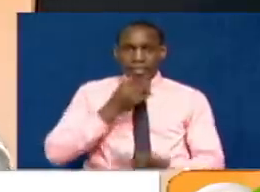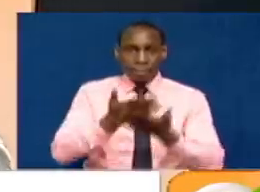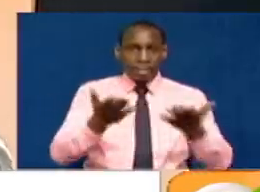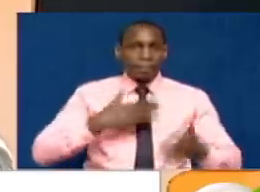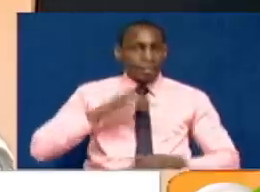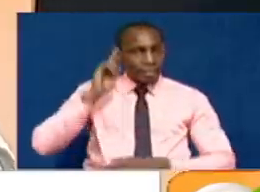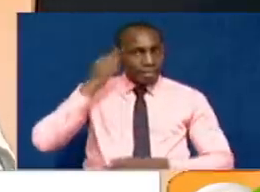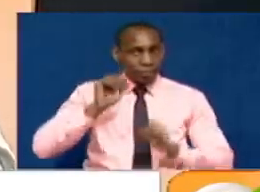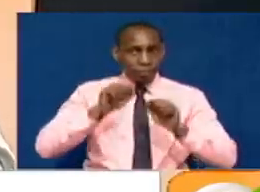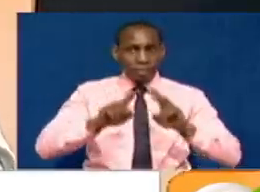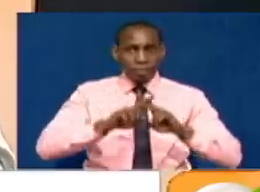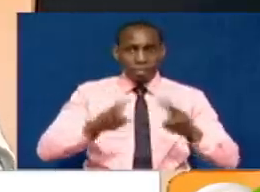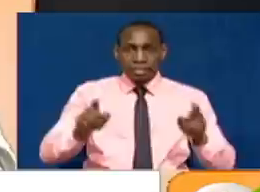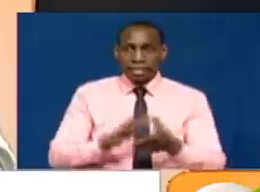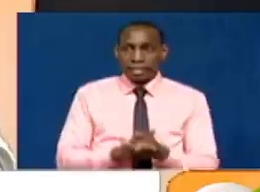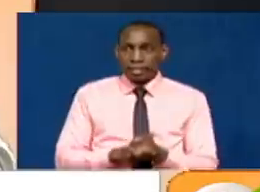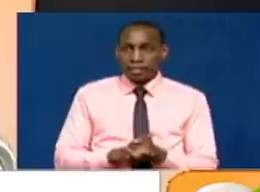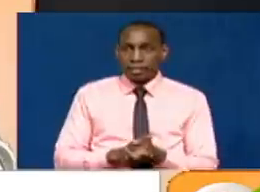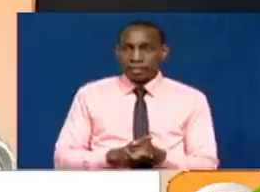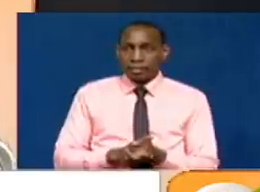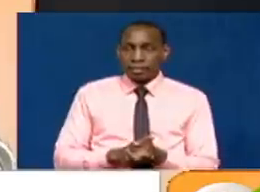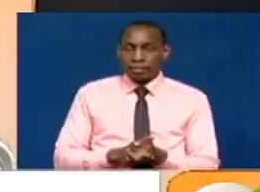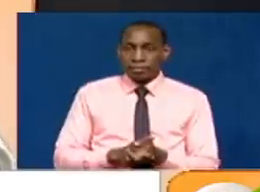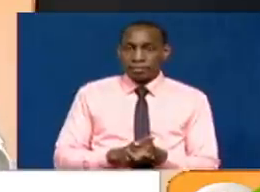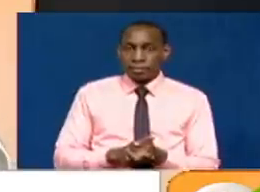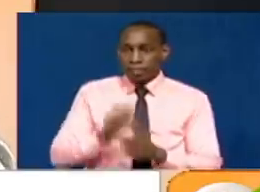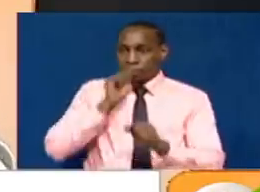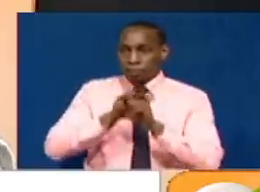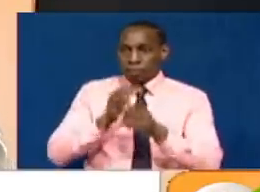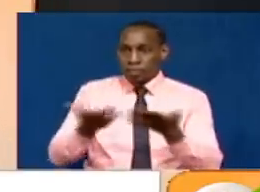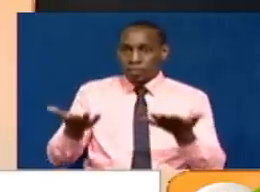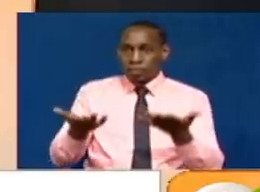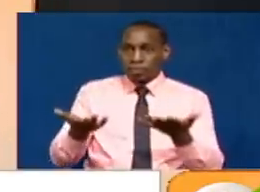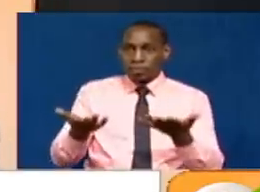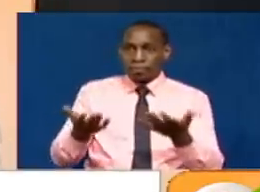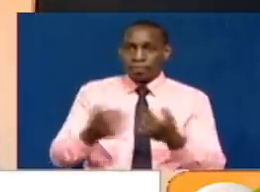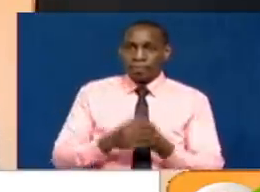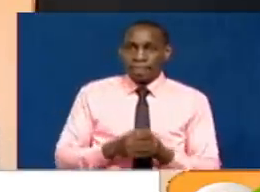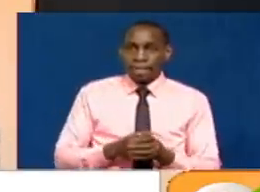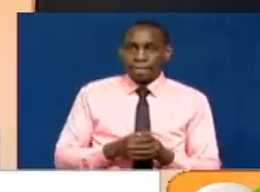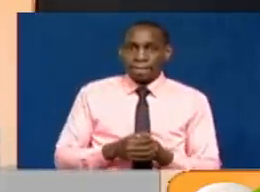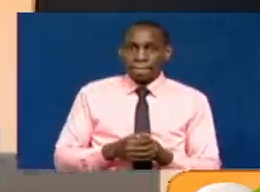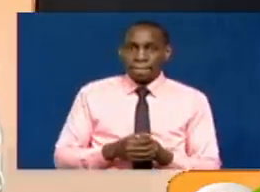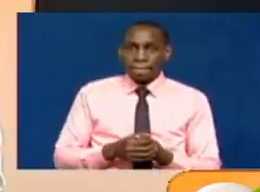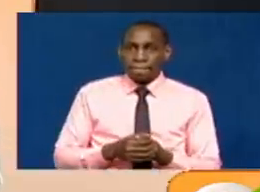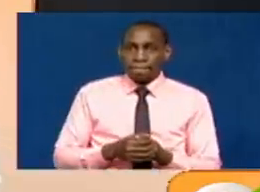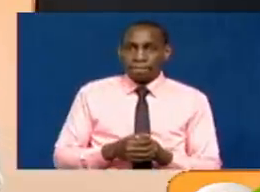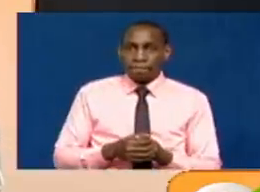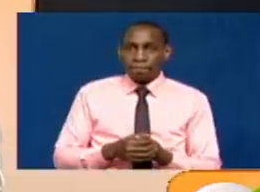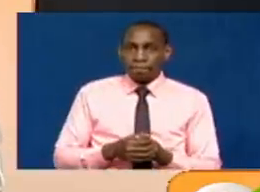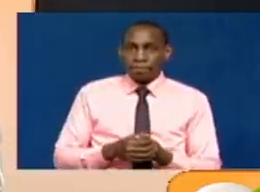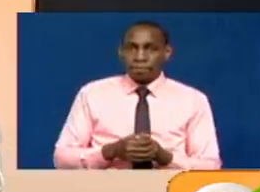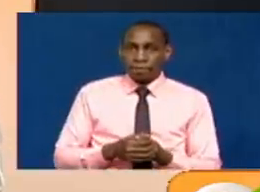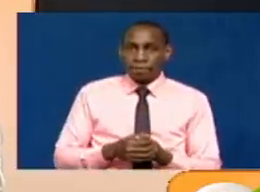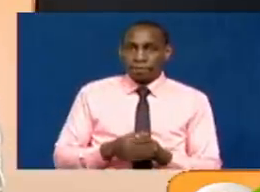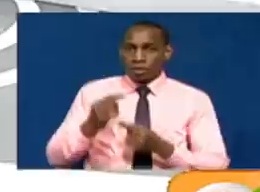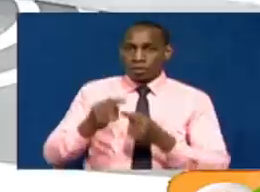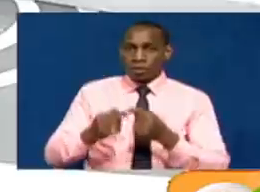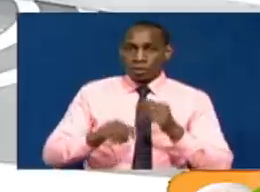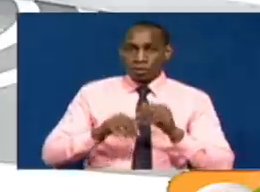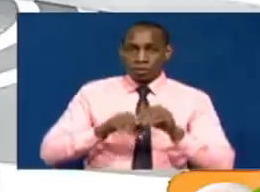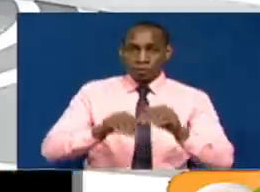think we should start from a place where there is absolutely no commitment from anybody, it seems, to follow the COVID-19